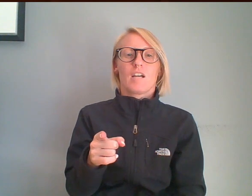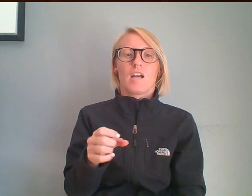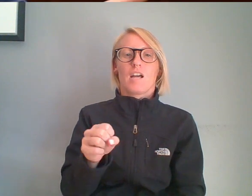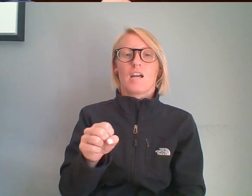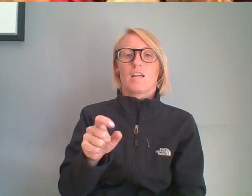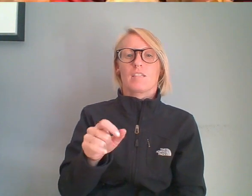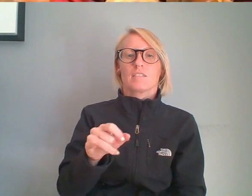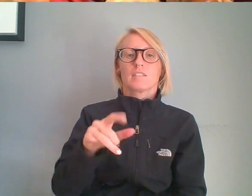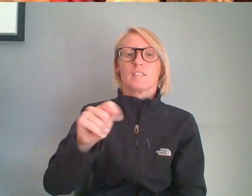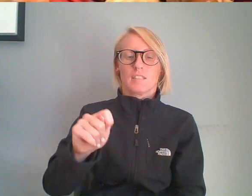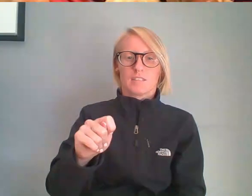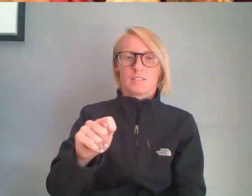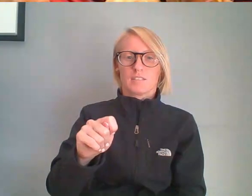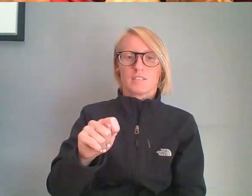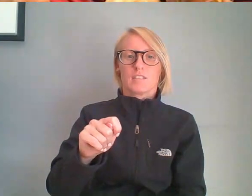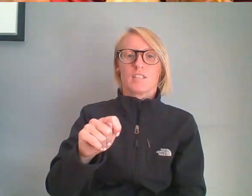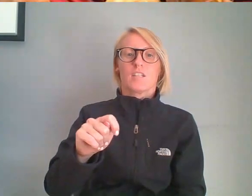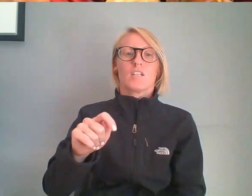sheet.